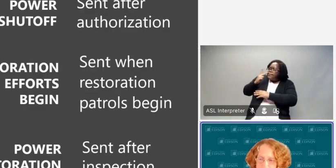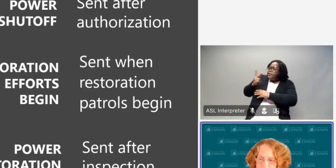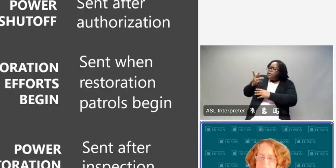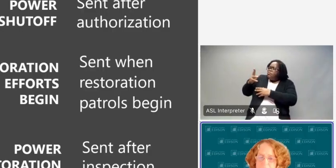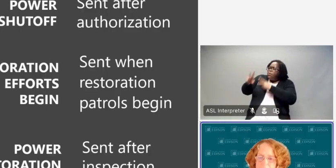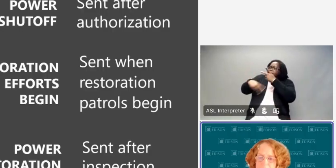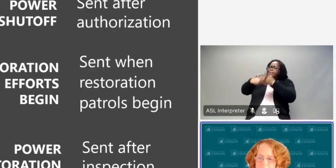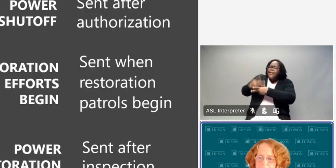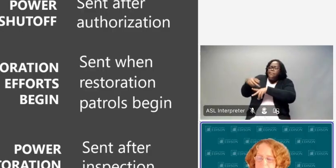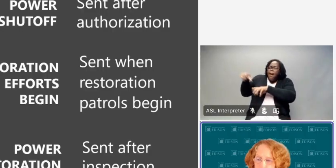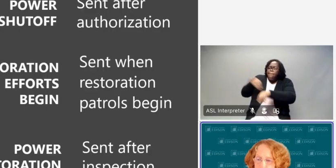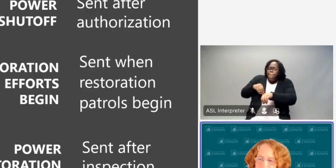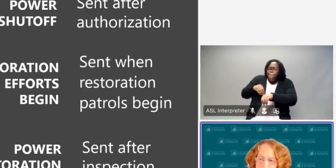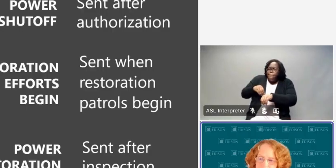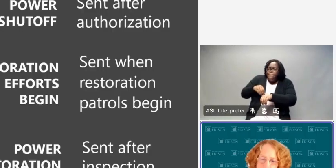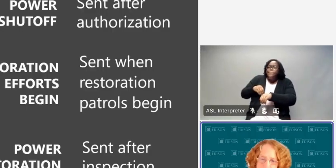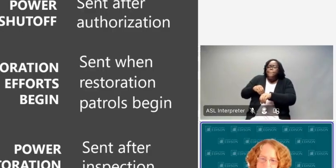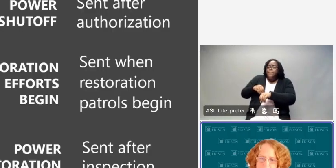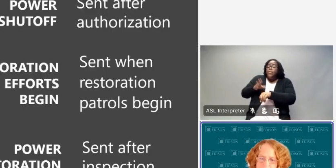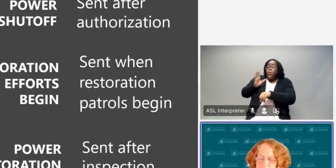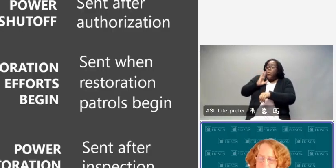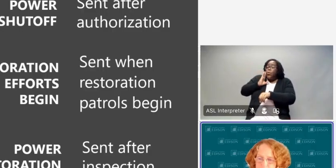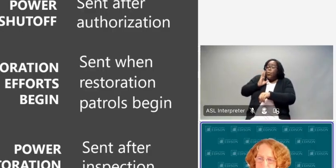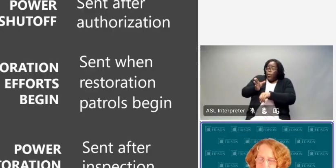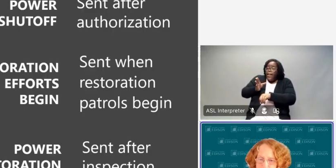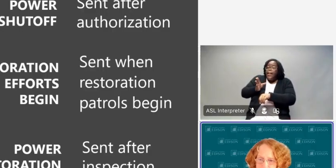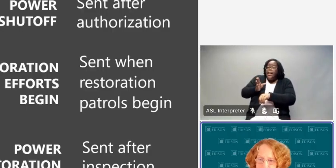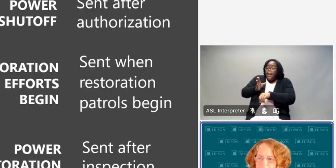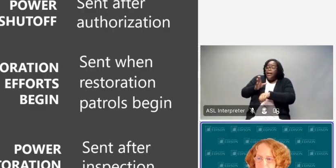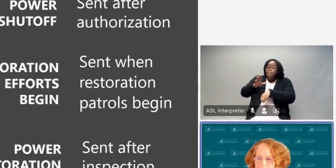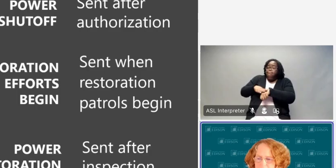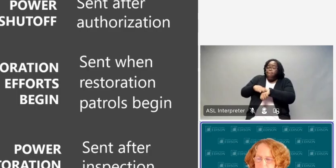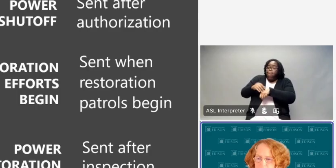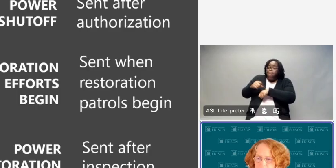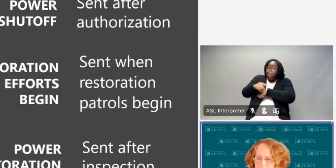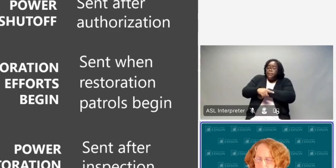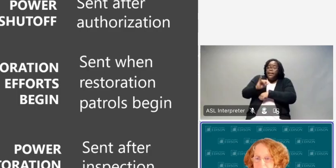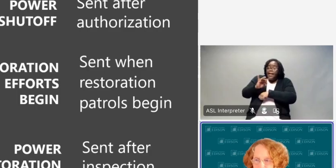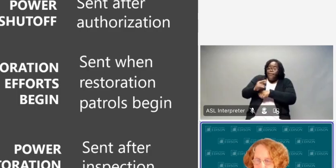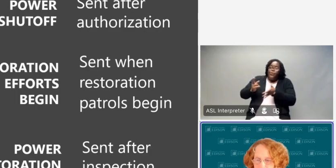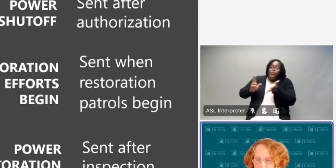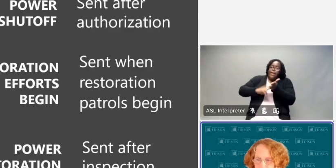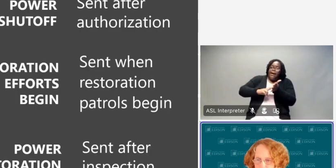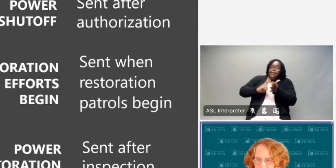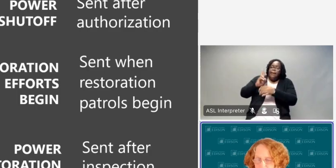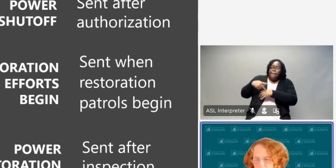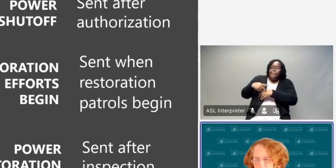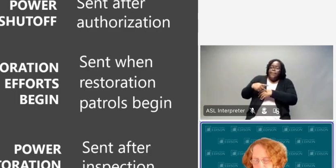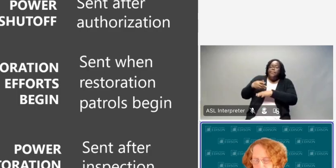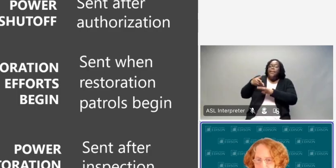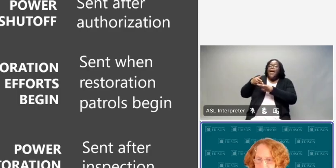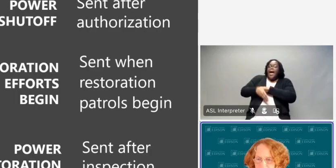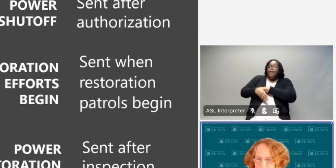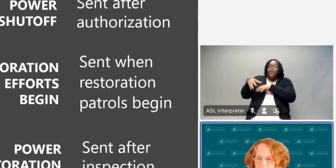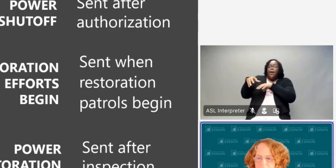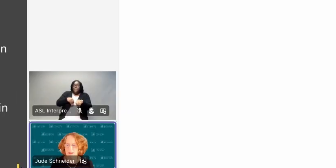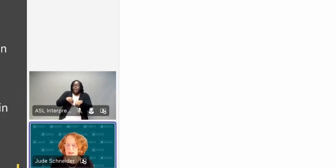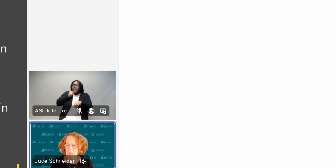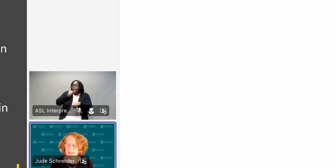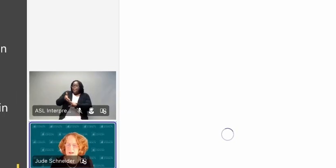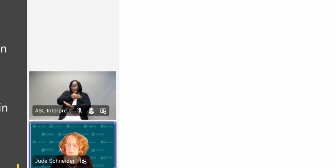have. And you will get a notification if you're signed up for them, but after the power goes out, but not in